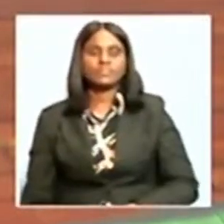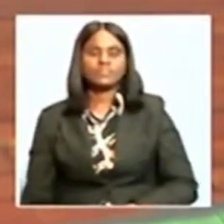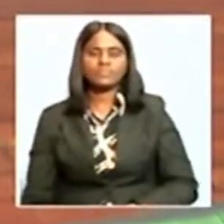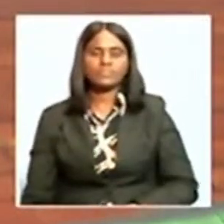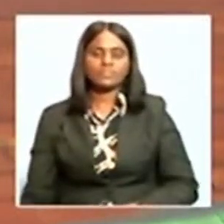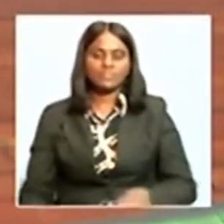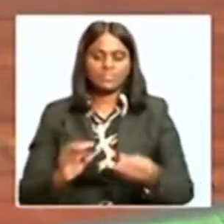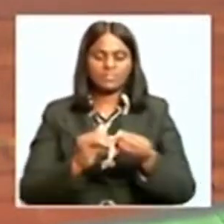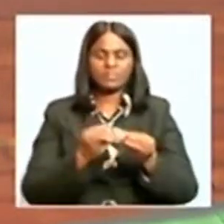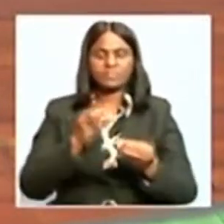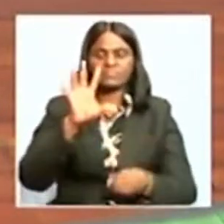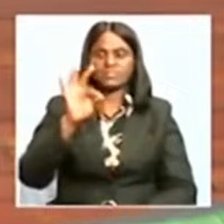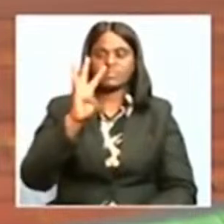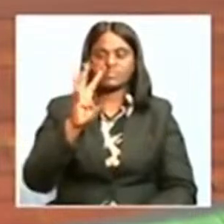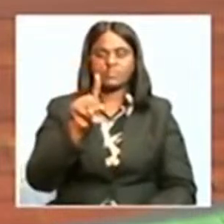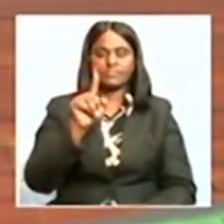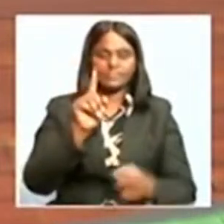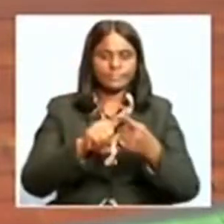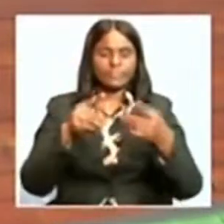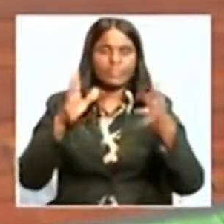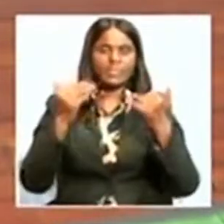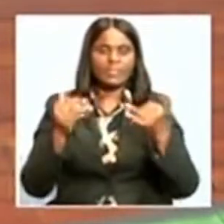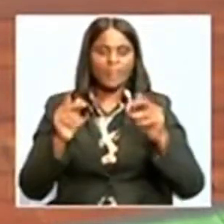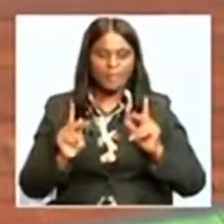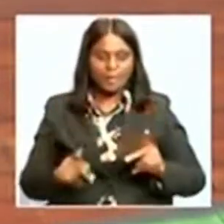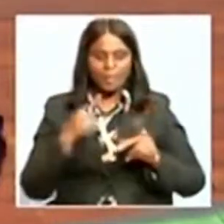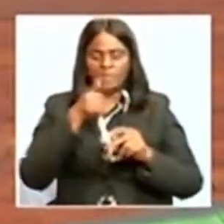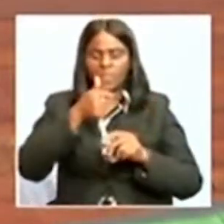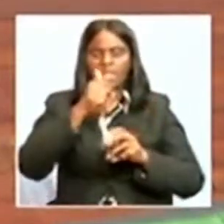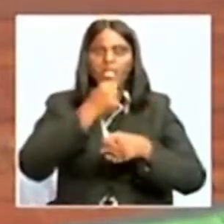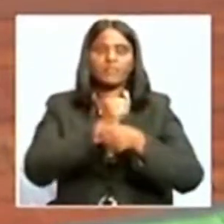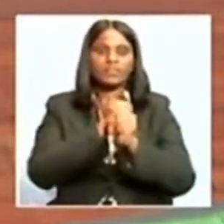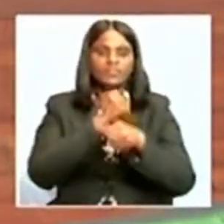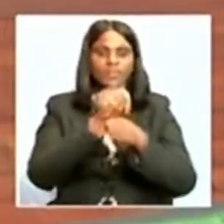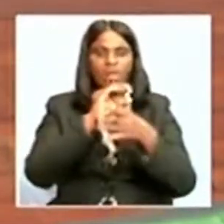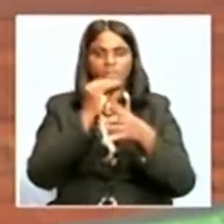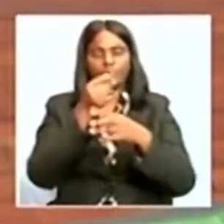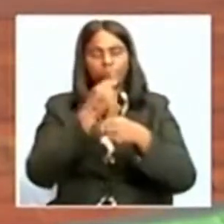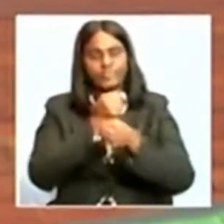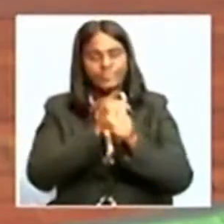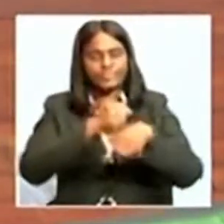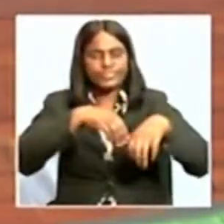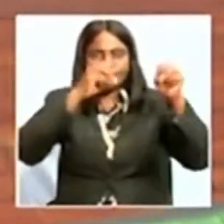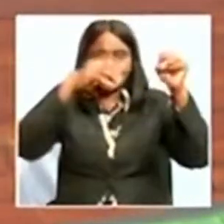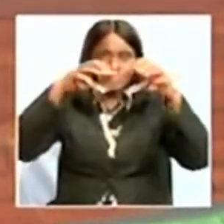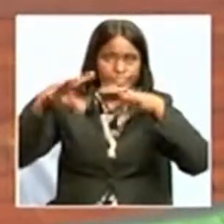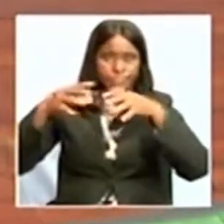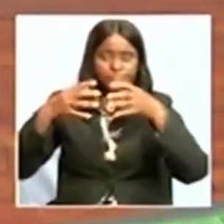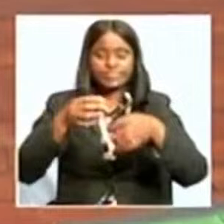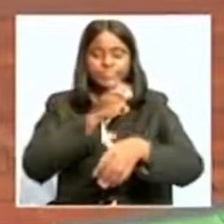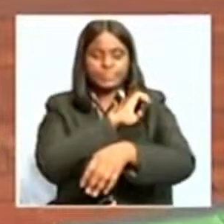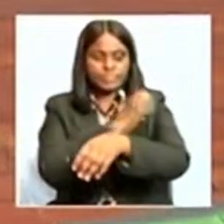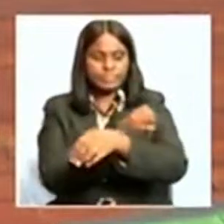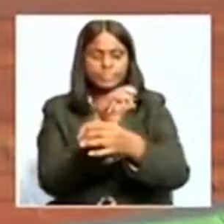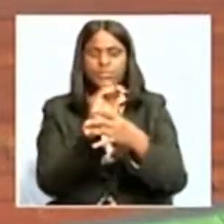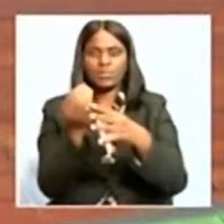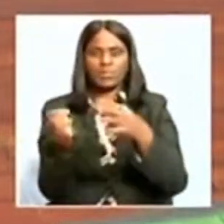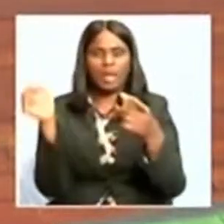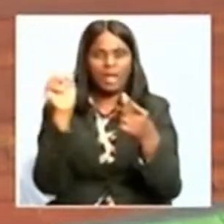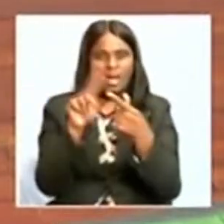Section 94 so as to allow a person who manufactures or produces electrical energy of up